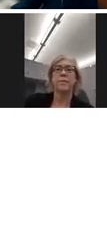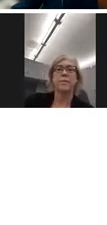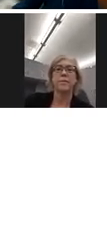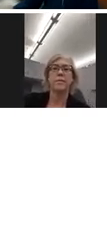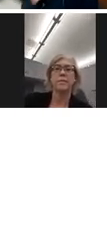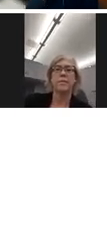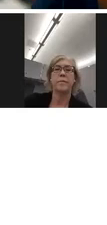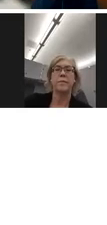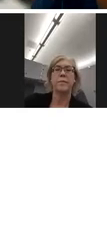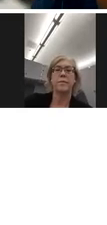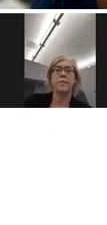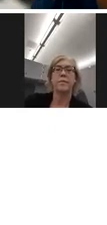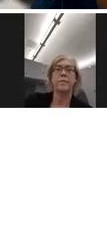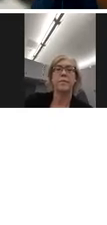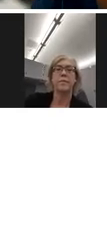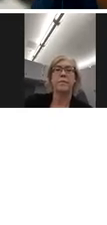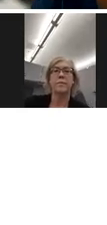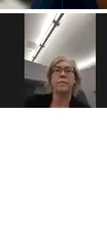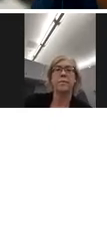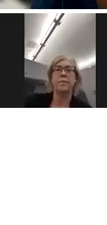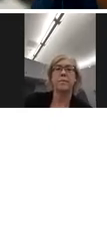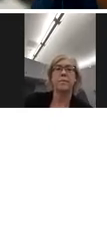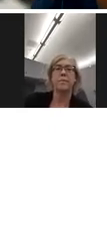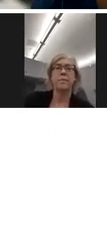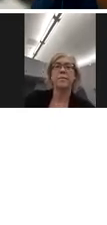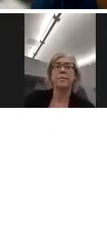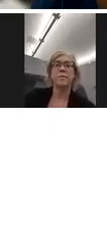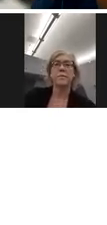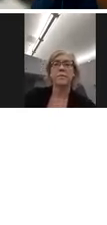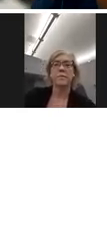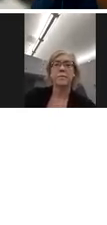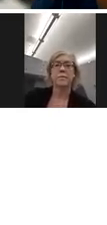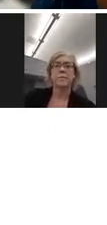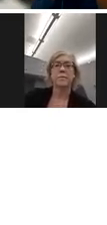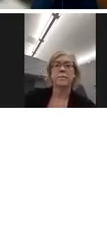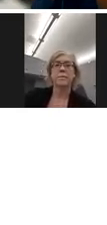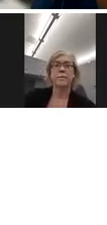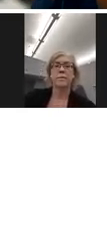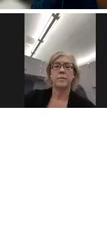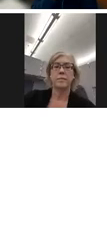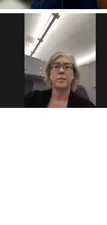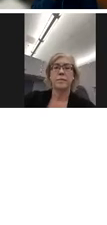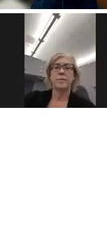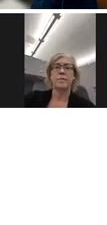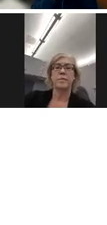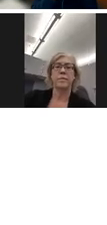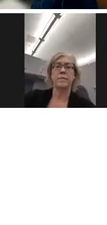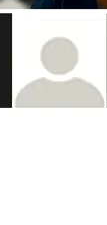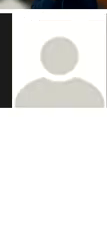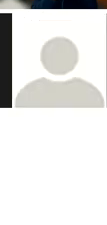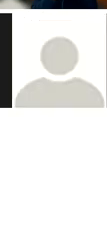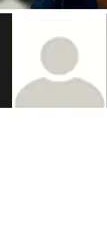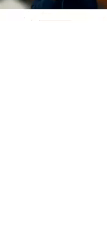that we operate to connect them to employment. So for employers, we offer a free job